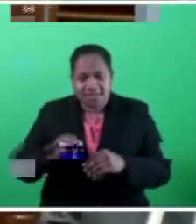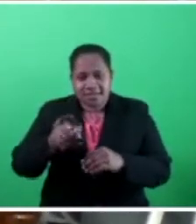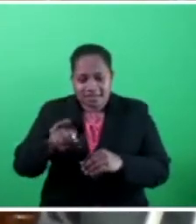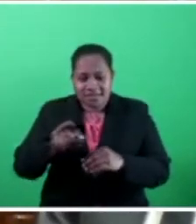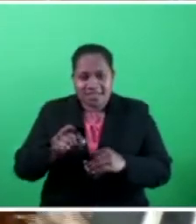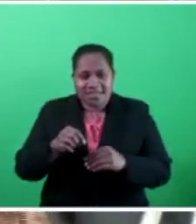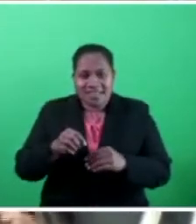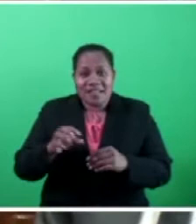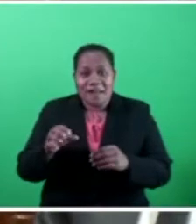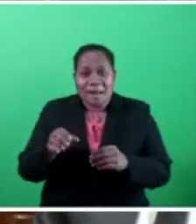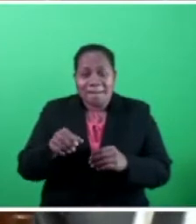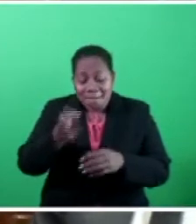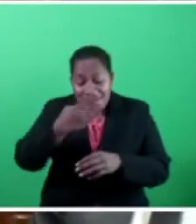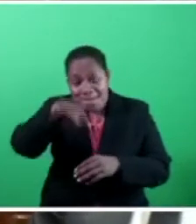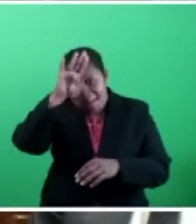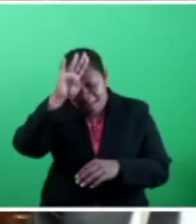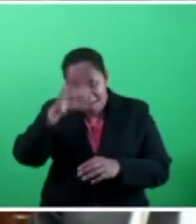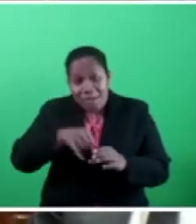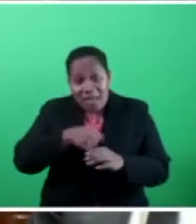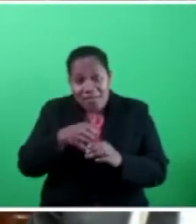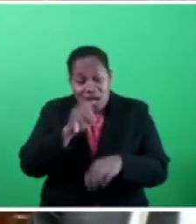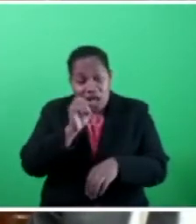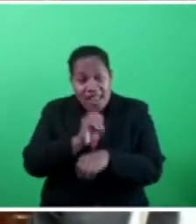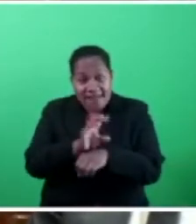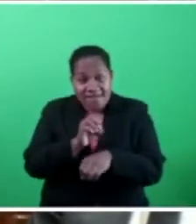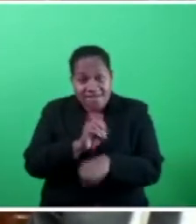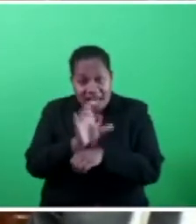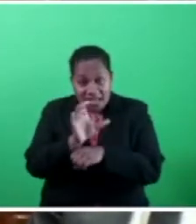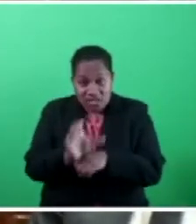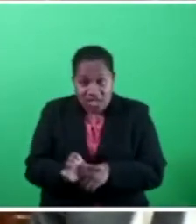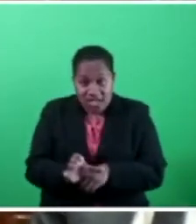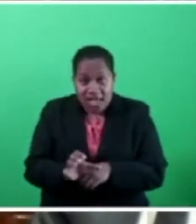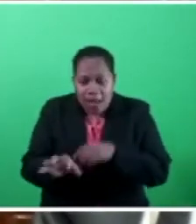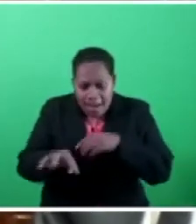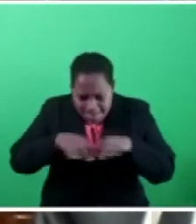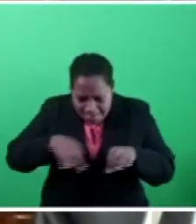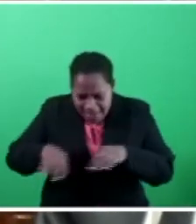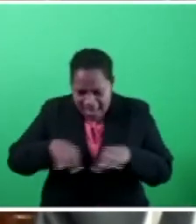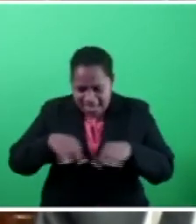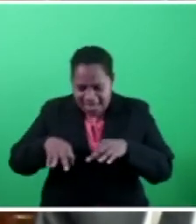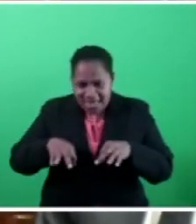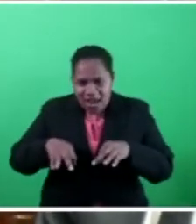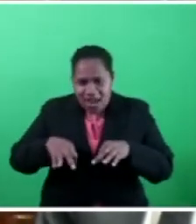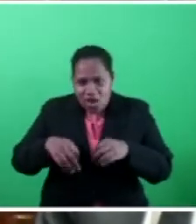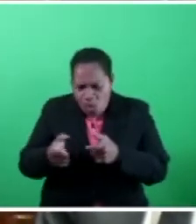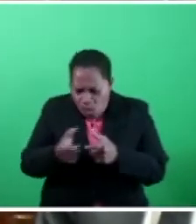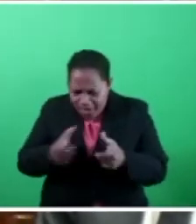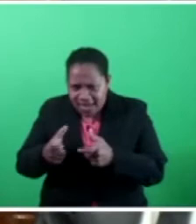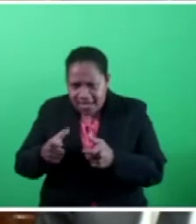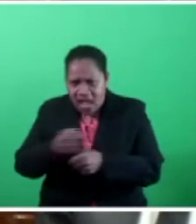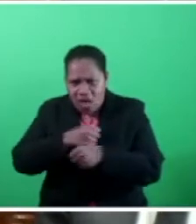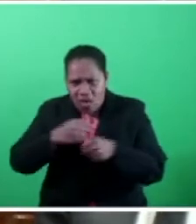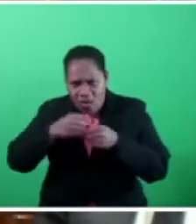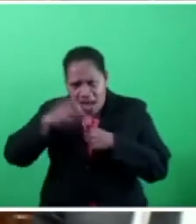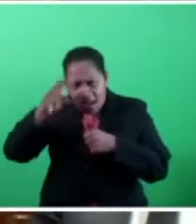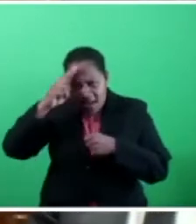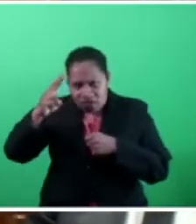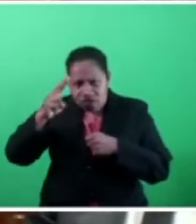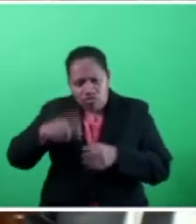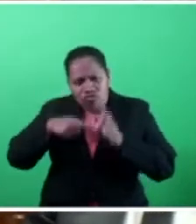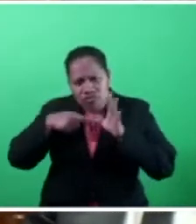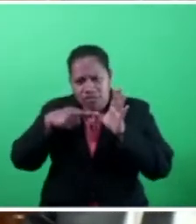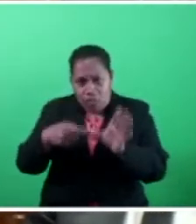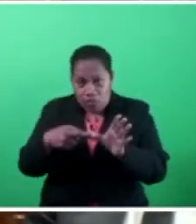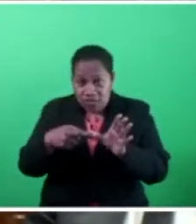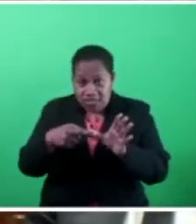advisor, chief medical advisor, that regularly meets to plan and coordinate our national response. This chief medical advisor is